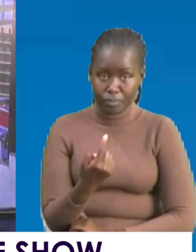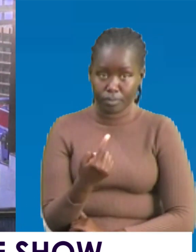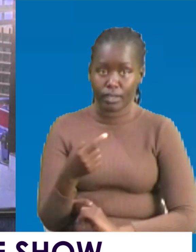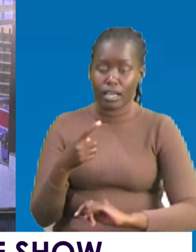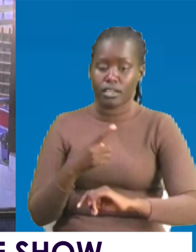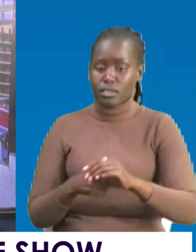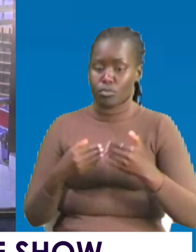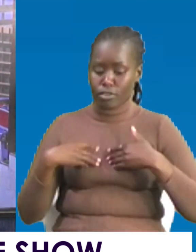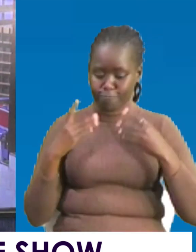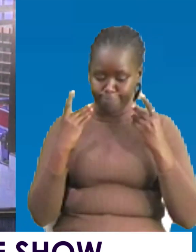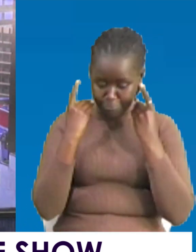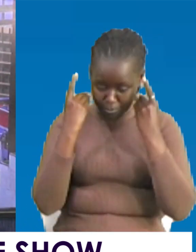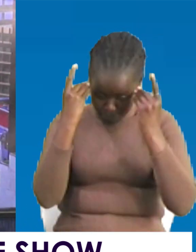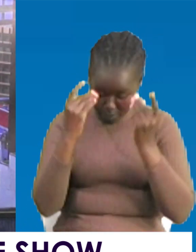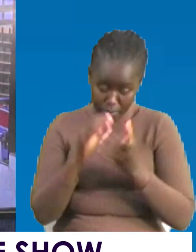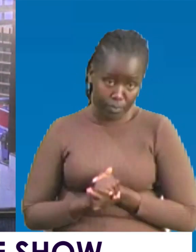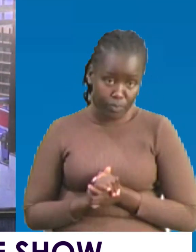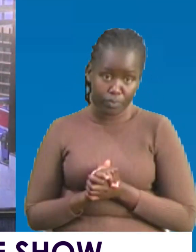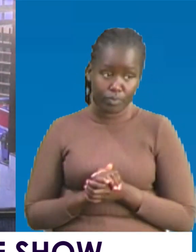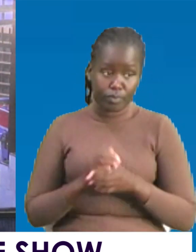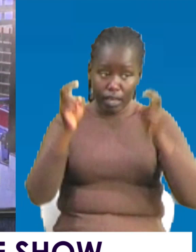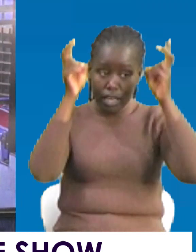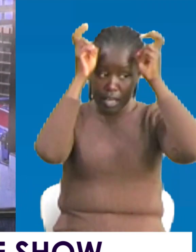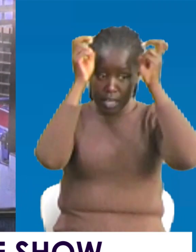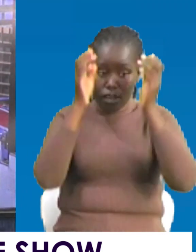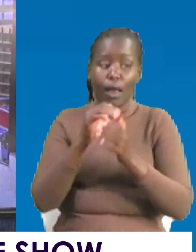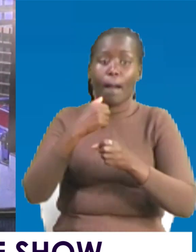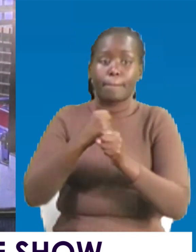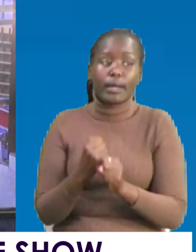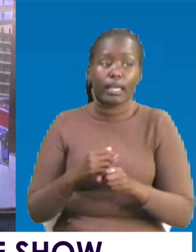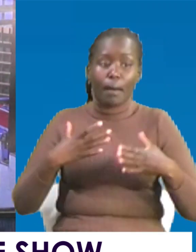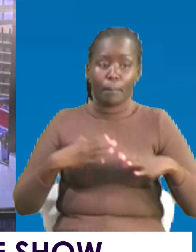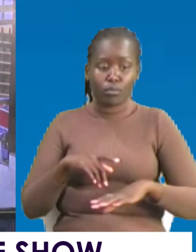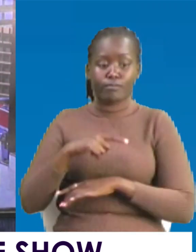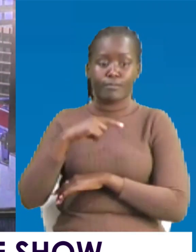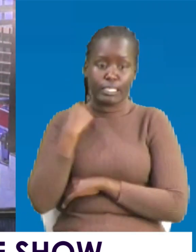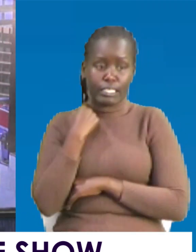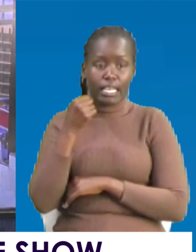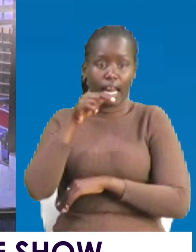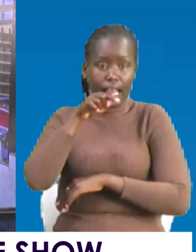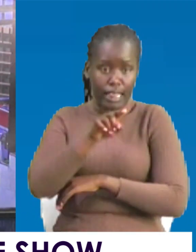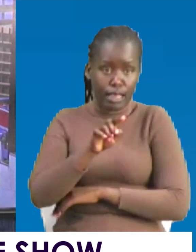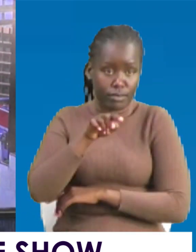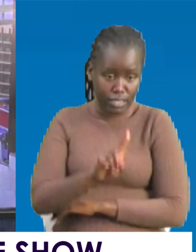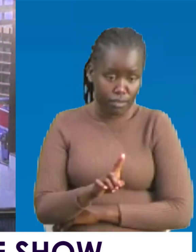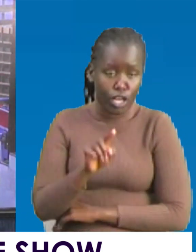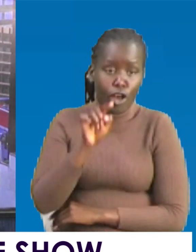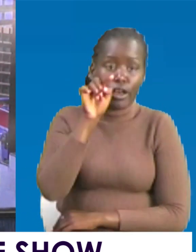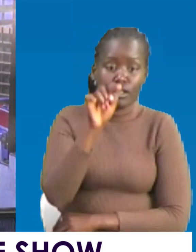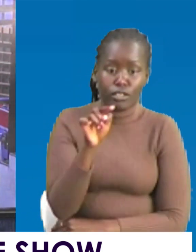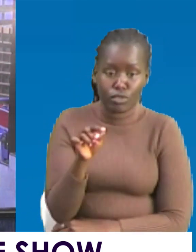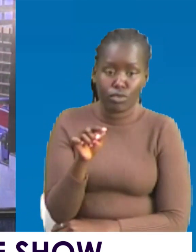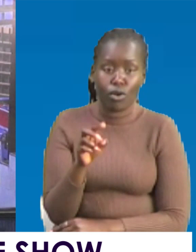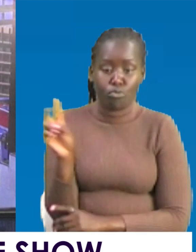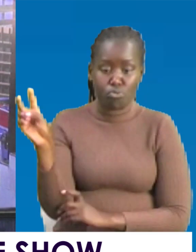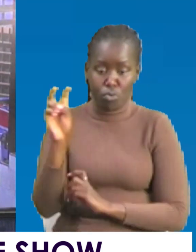is depression running around, the devil is causing people to kill themselves with their own hands. It is you that is